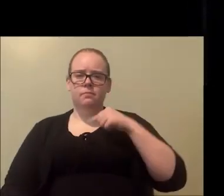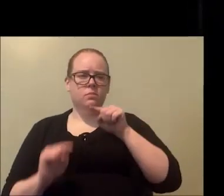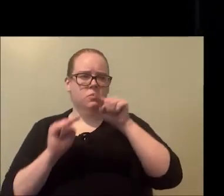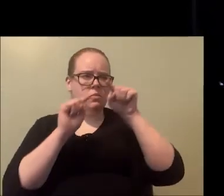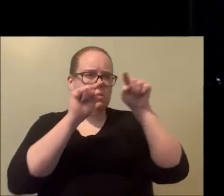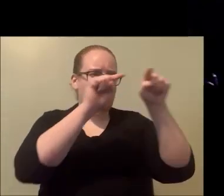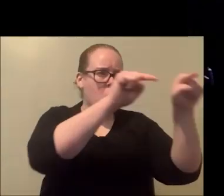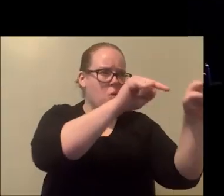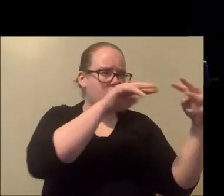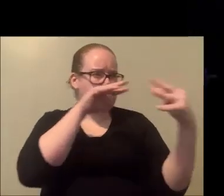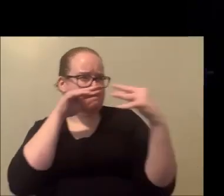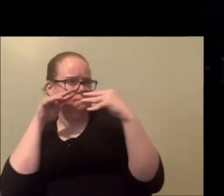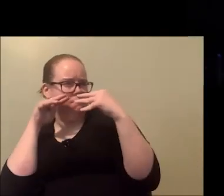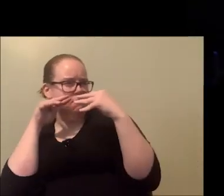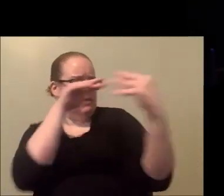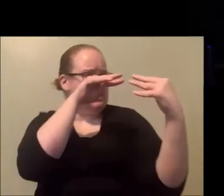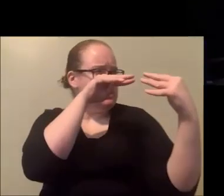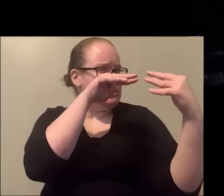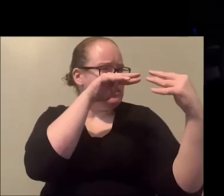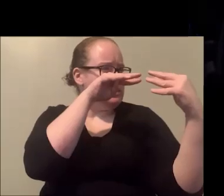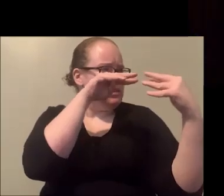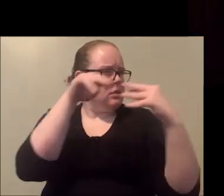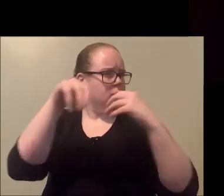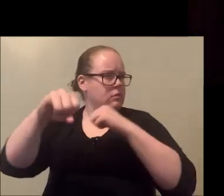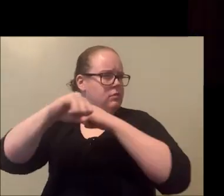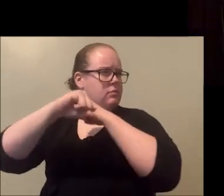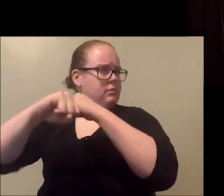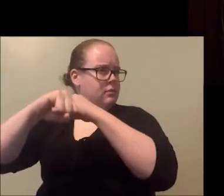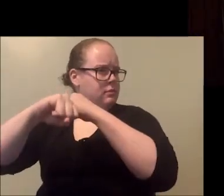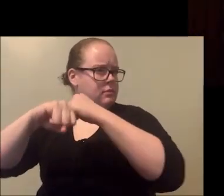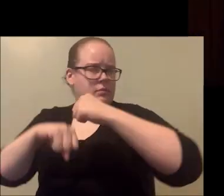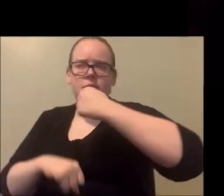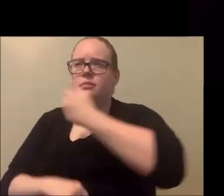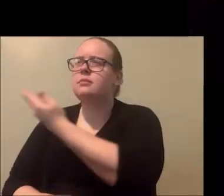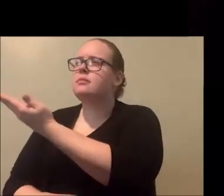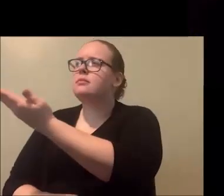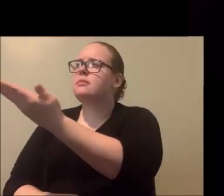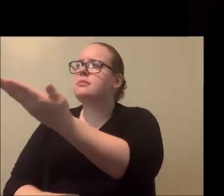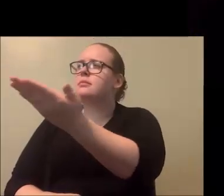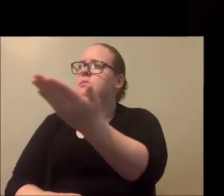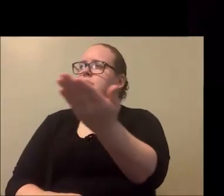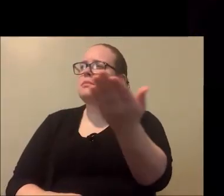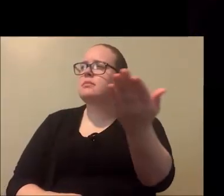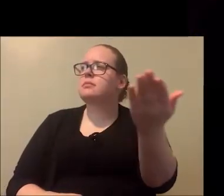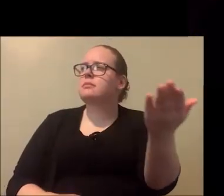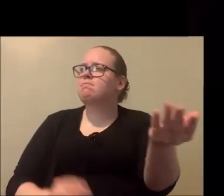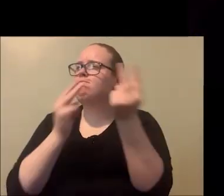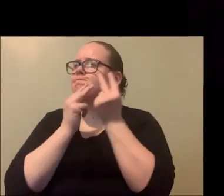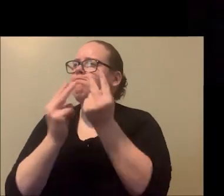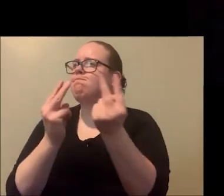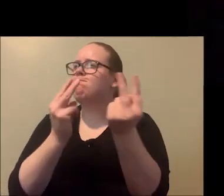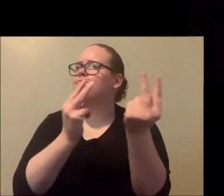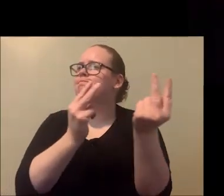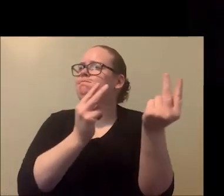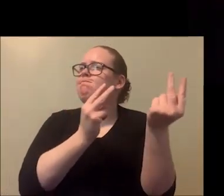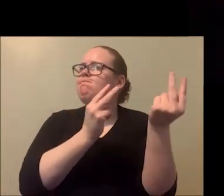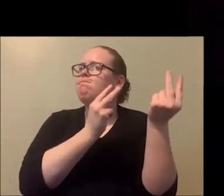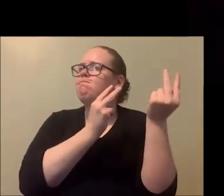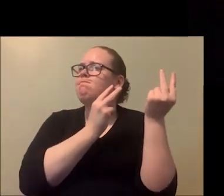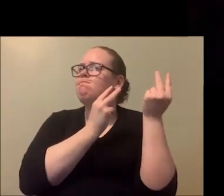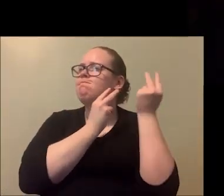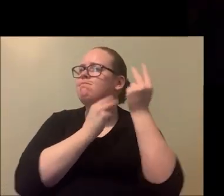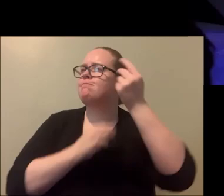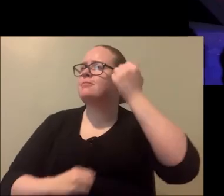I go to fight for these hills that remind me of a way